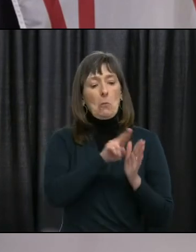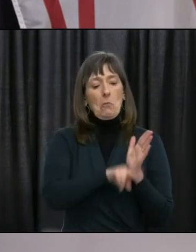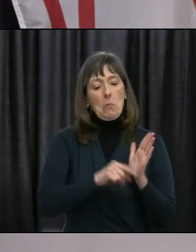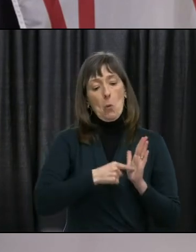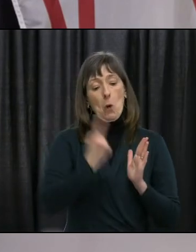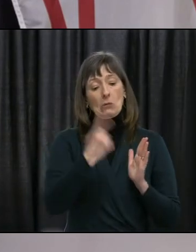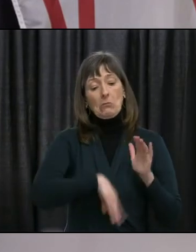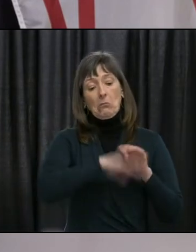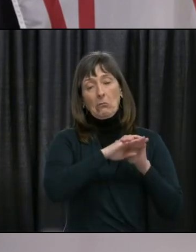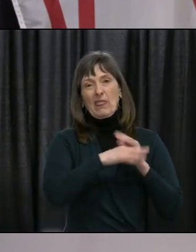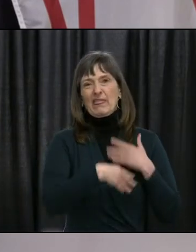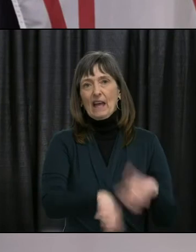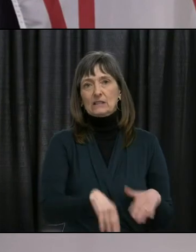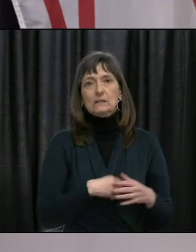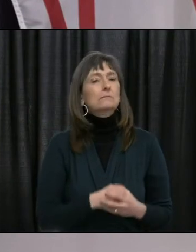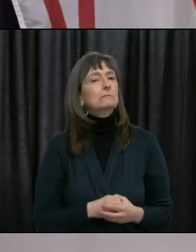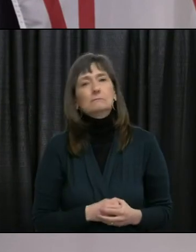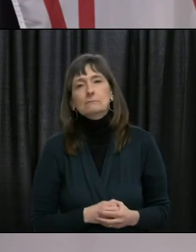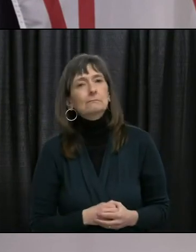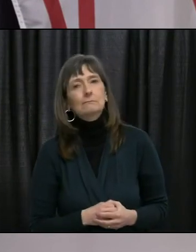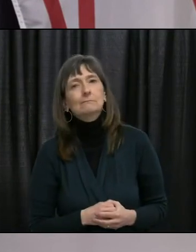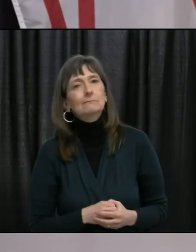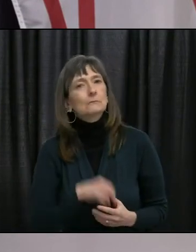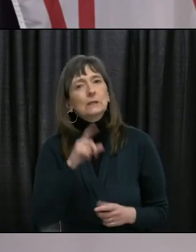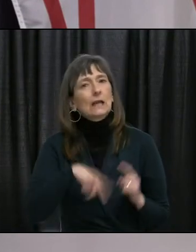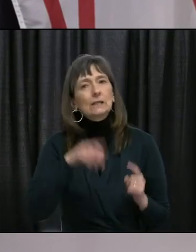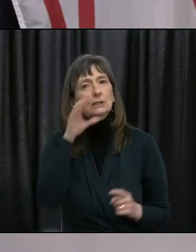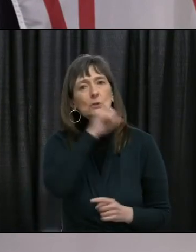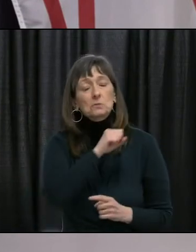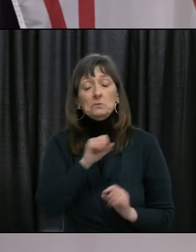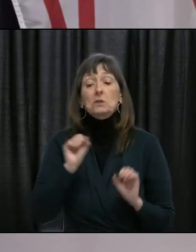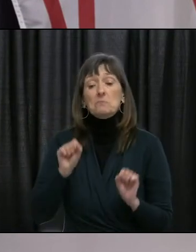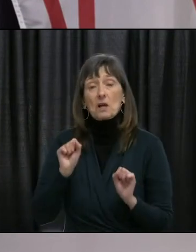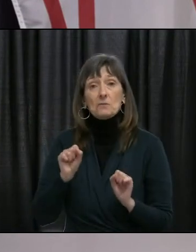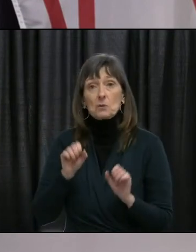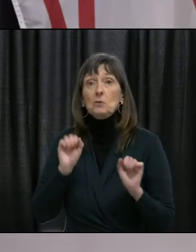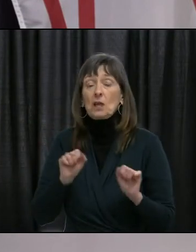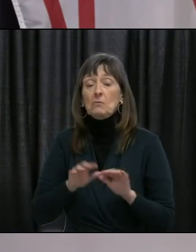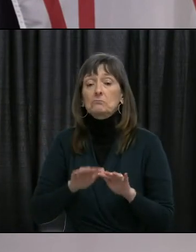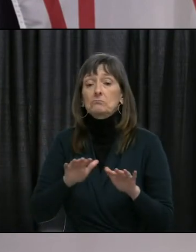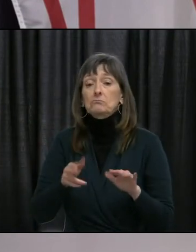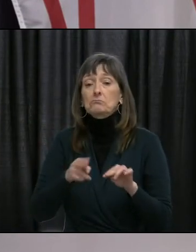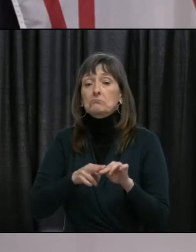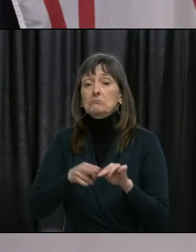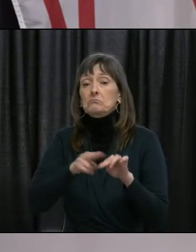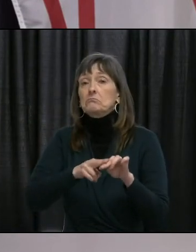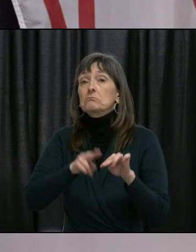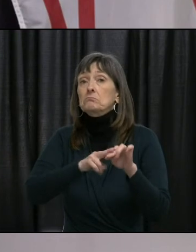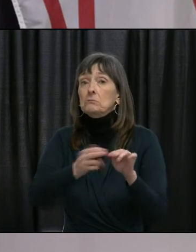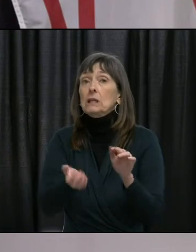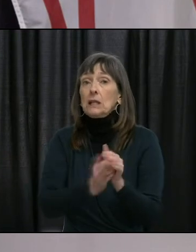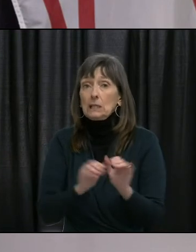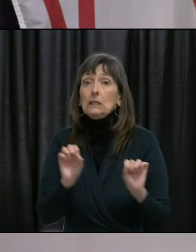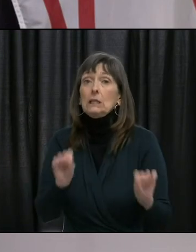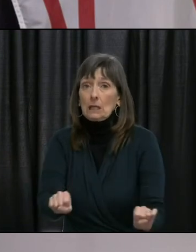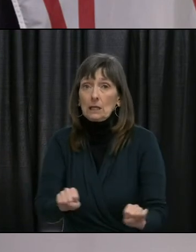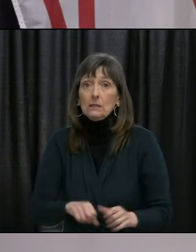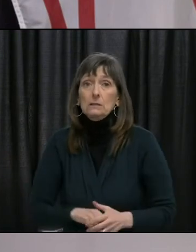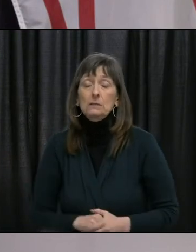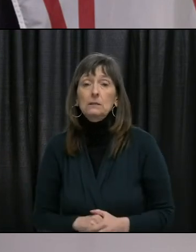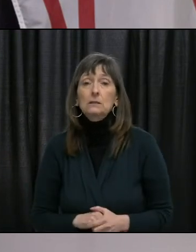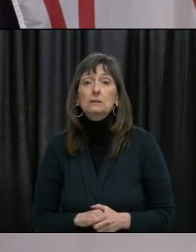our peak. We may very well start to develop more cases as time goes on. And as